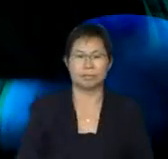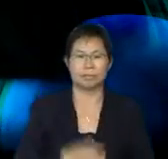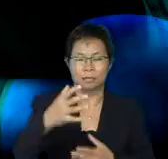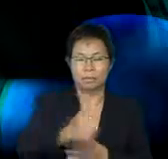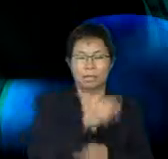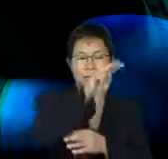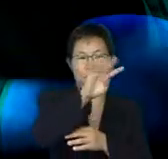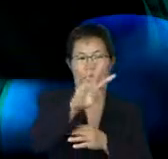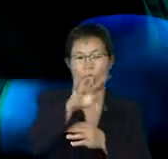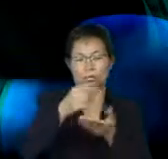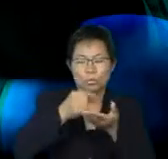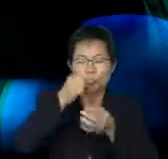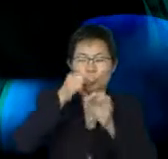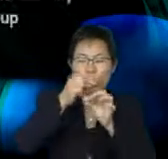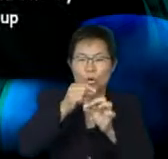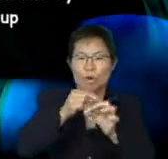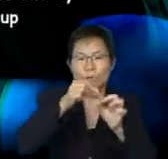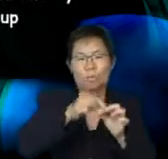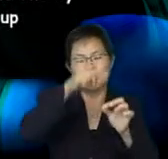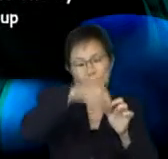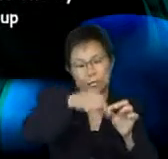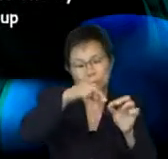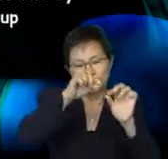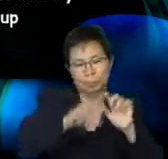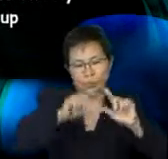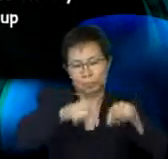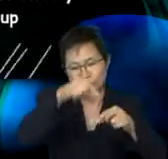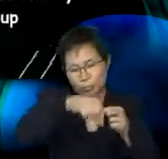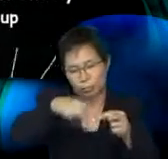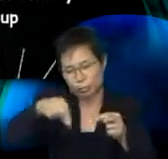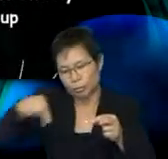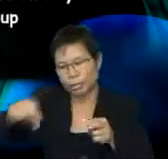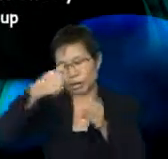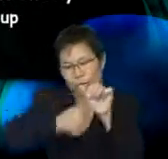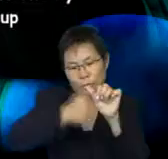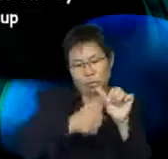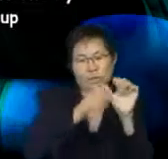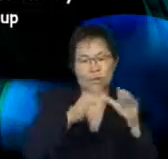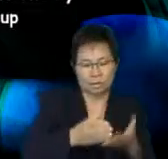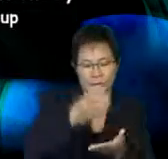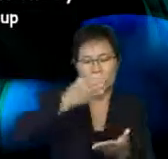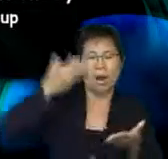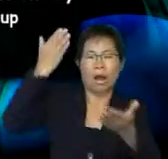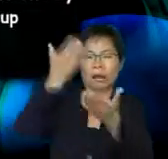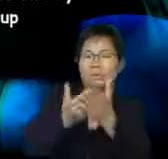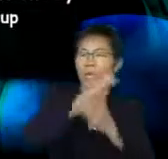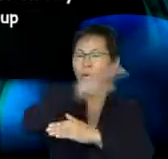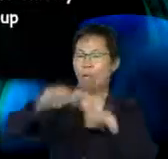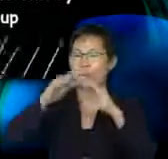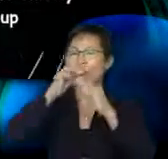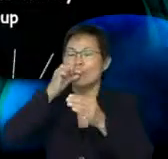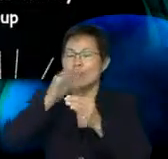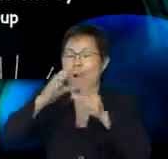Take 24 straws and put them one by one in each cup until all is being used.